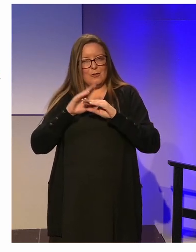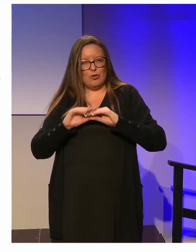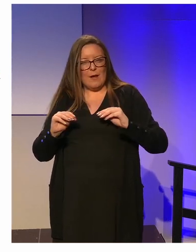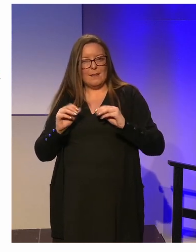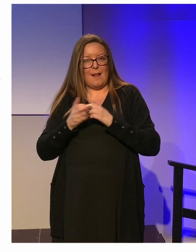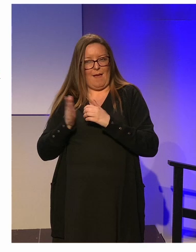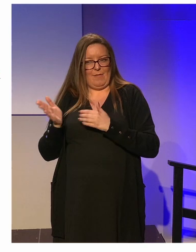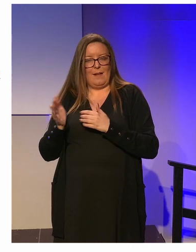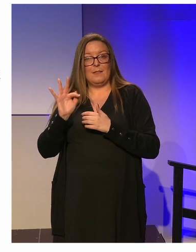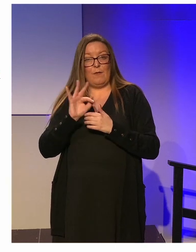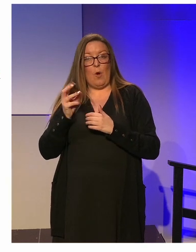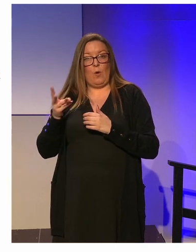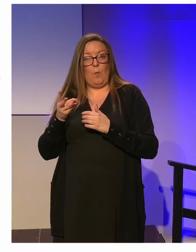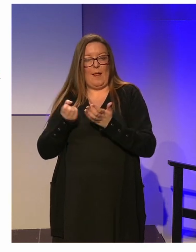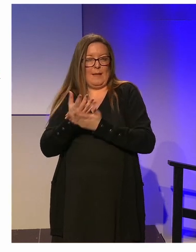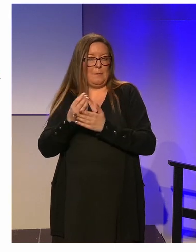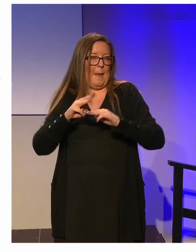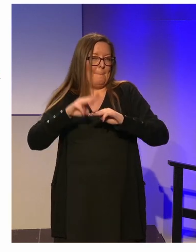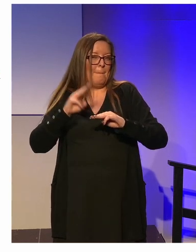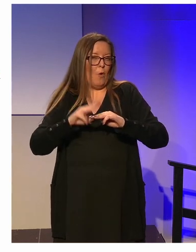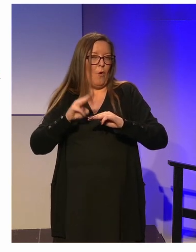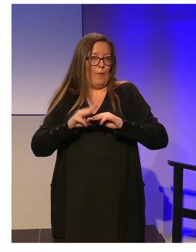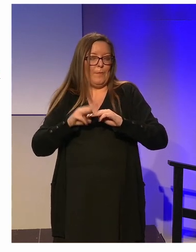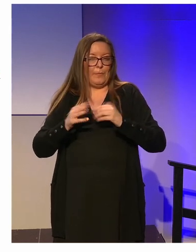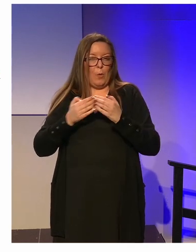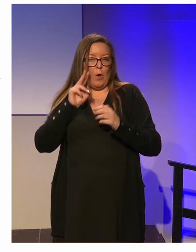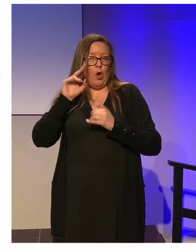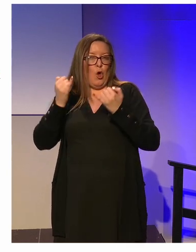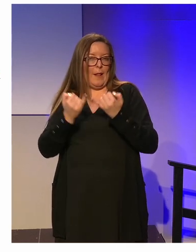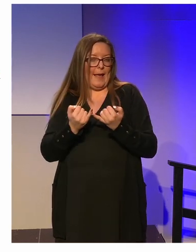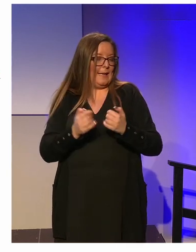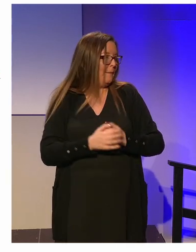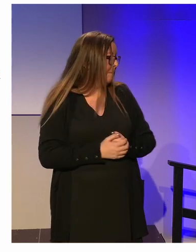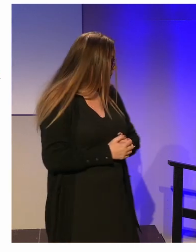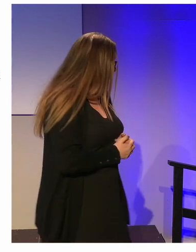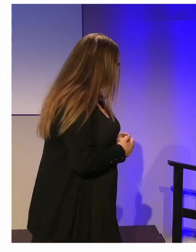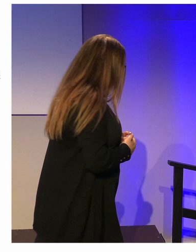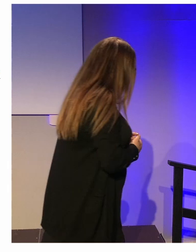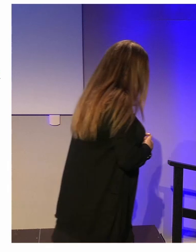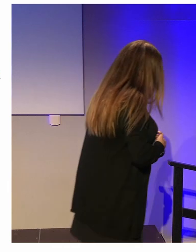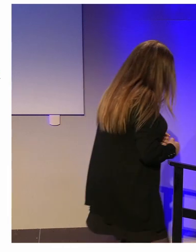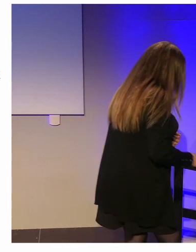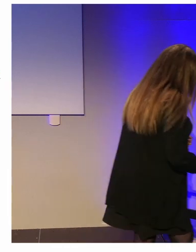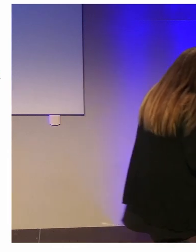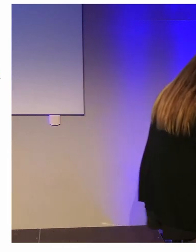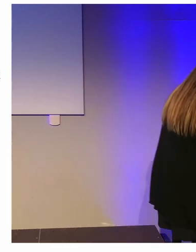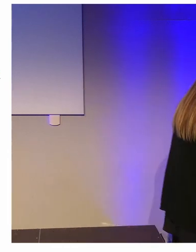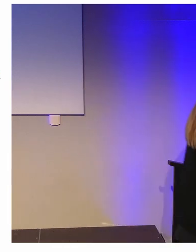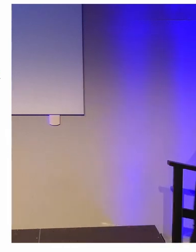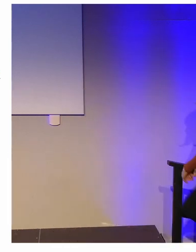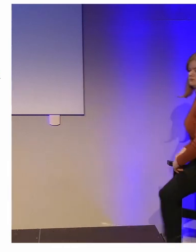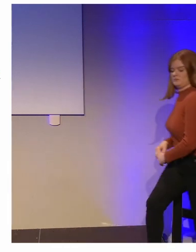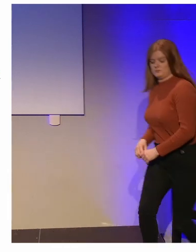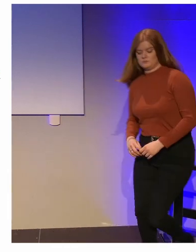Fiona will talk a little bit more about what that looks like and the other changes that we've made. But really, from my perspective as a school